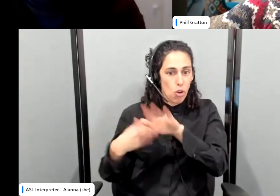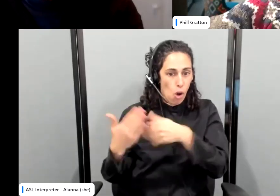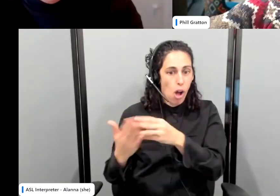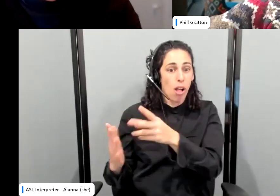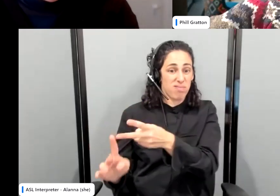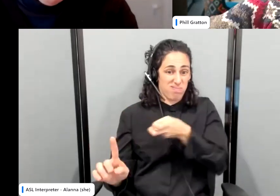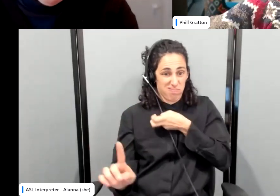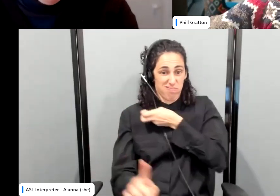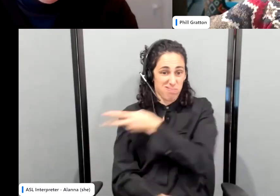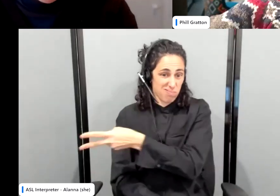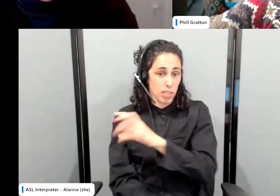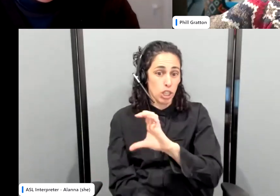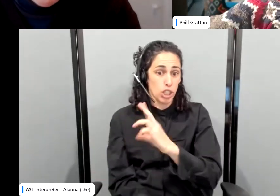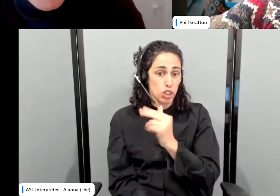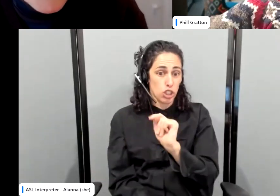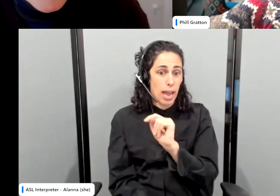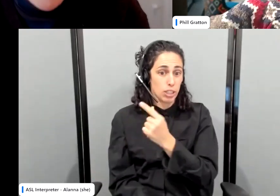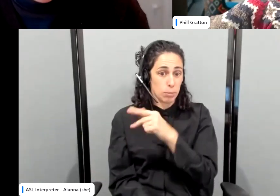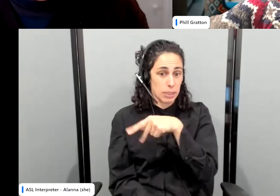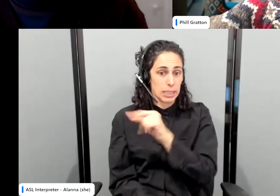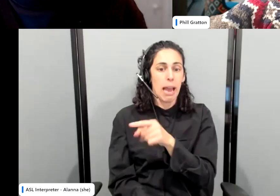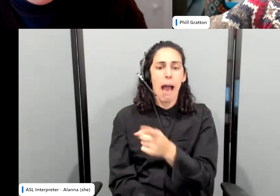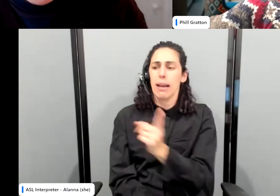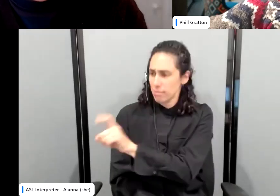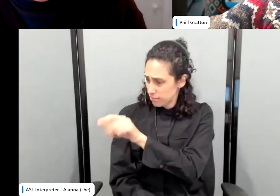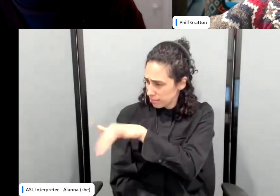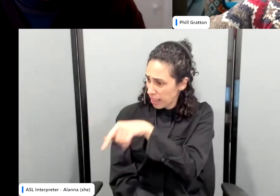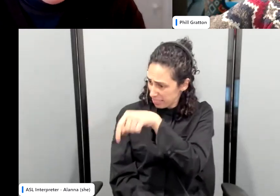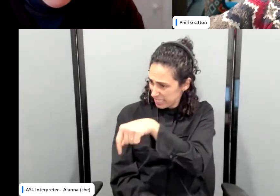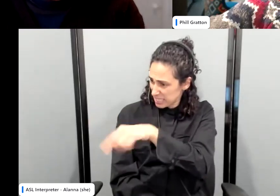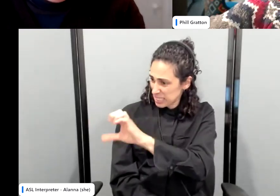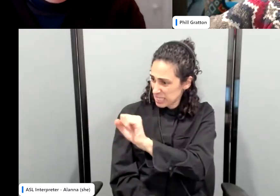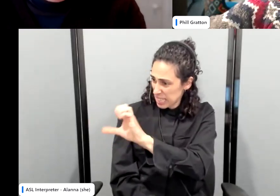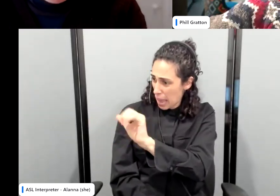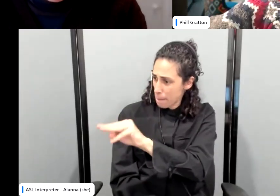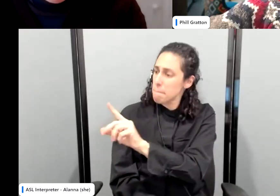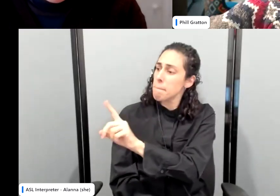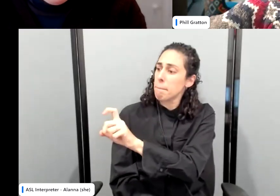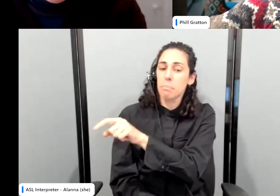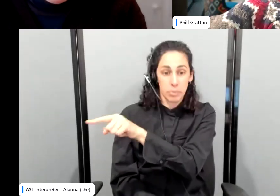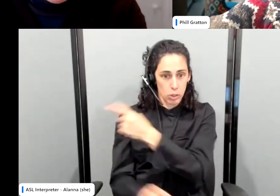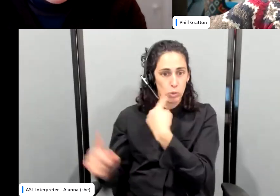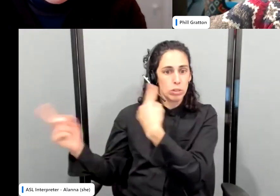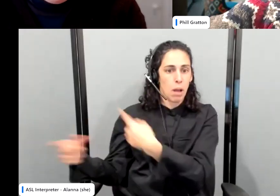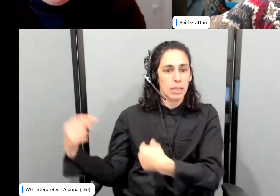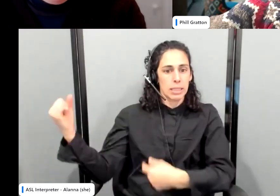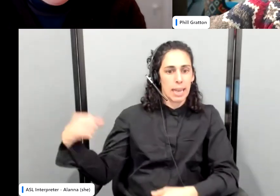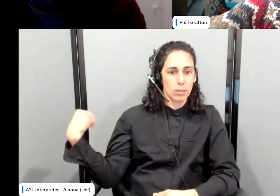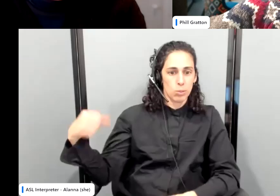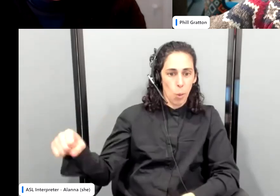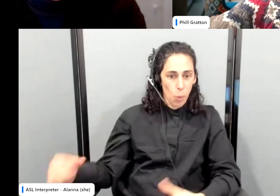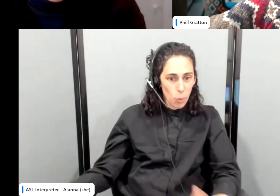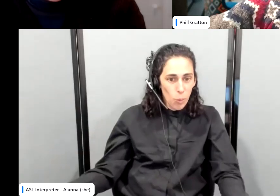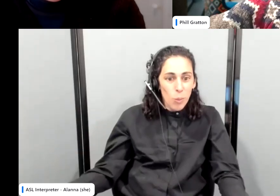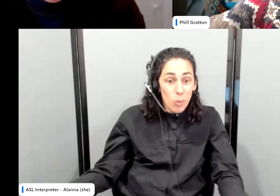is an incredible functional use of ChatGPT. Let me try it out really quickly. Let me show everyone. You have one?